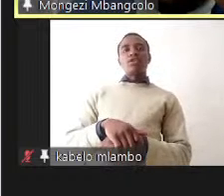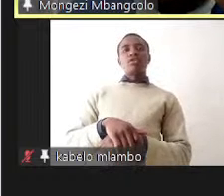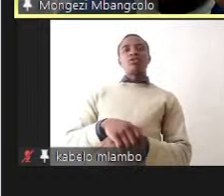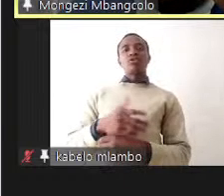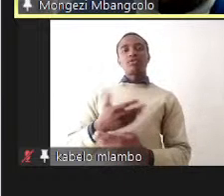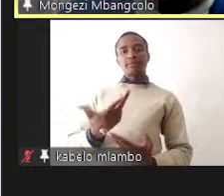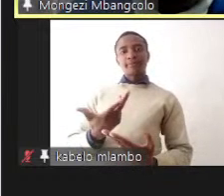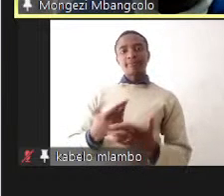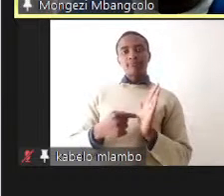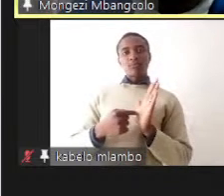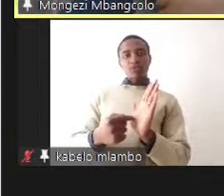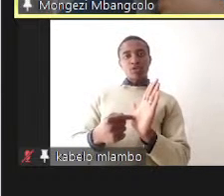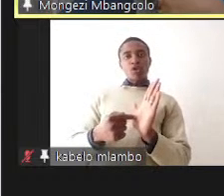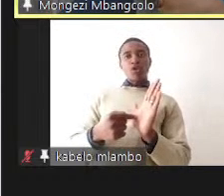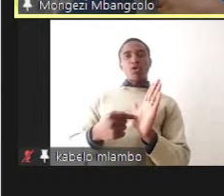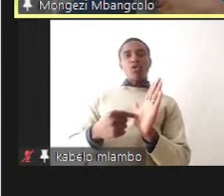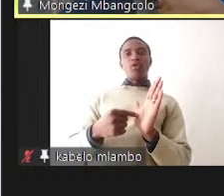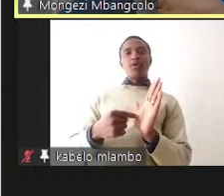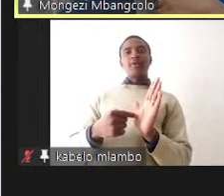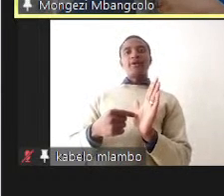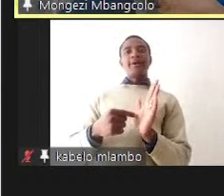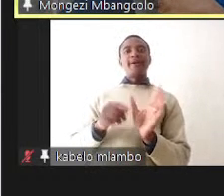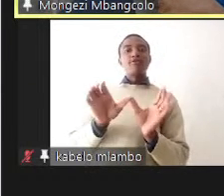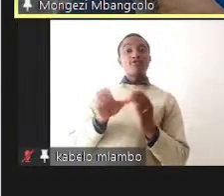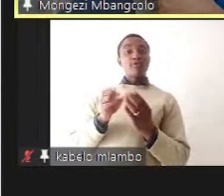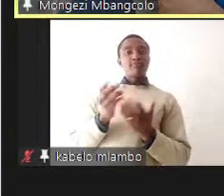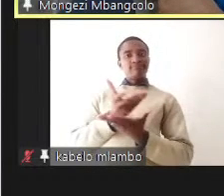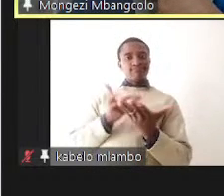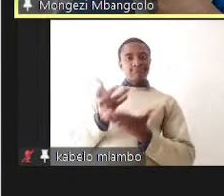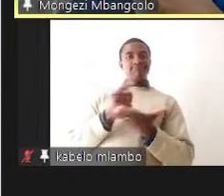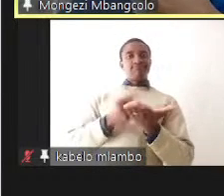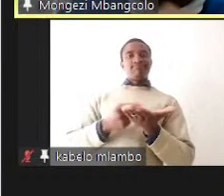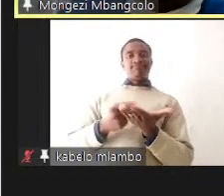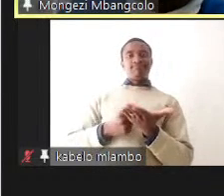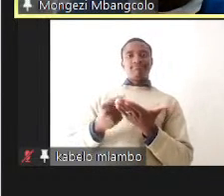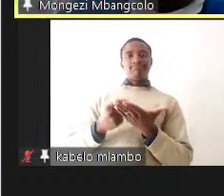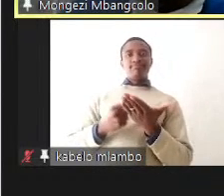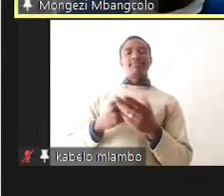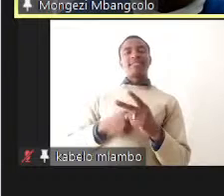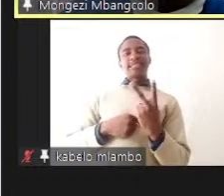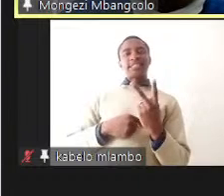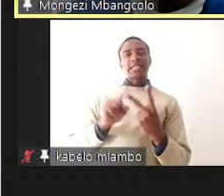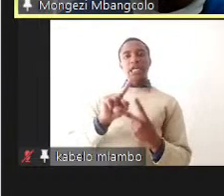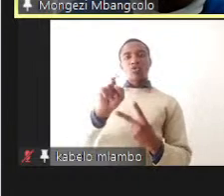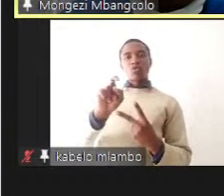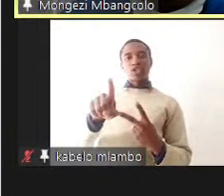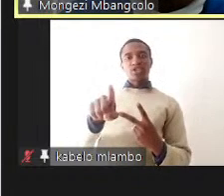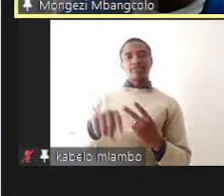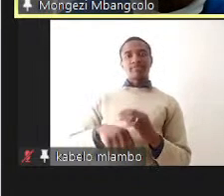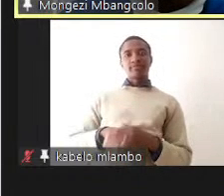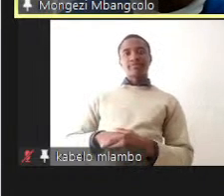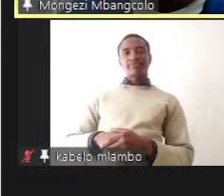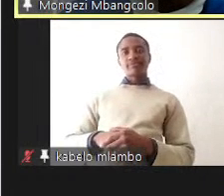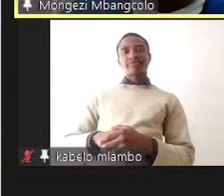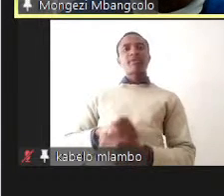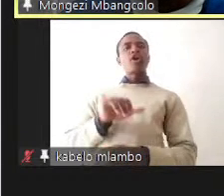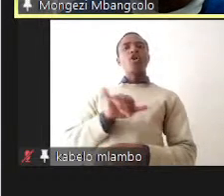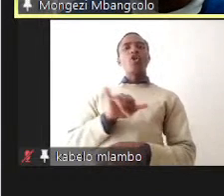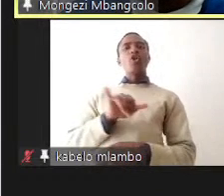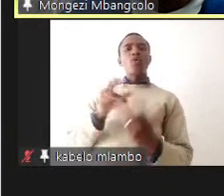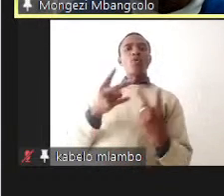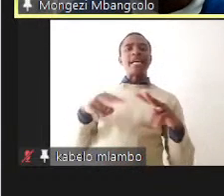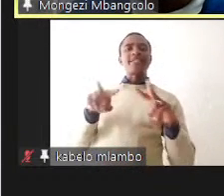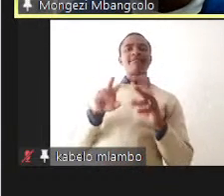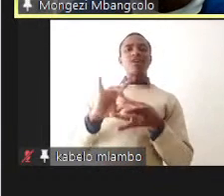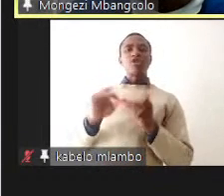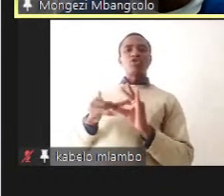here in terms of the inputs from the group. And then the second question was stating which value chain should be prioritized